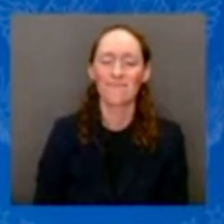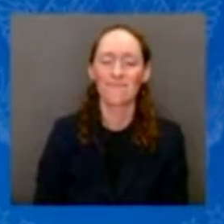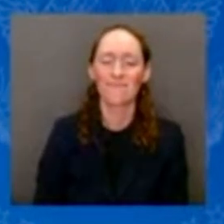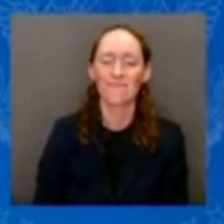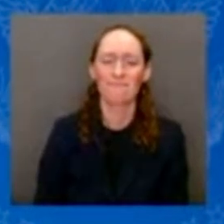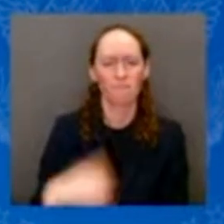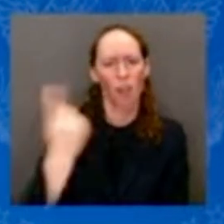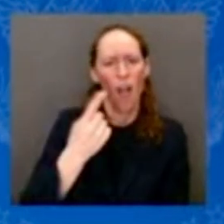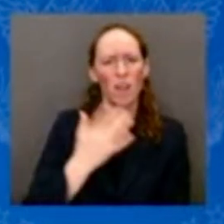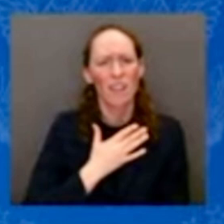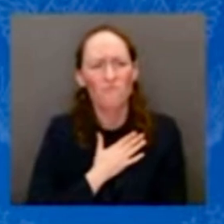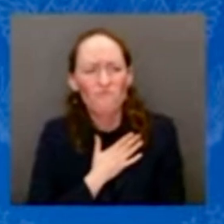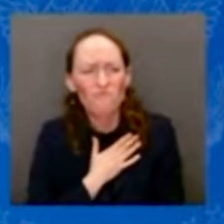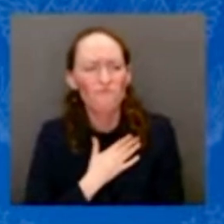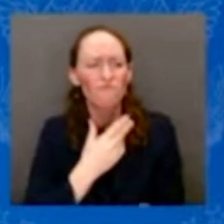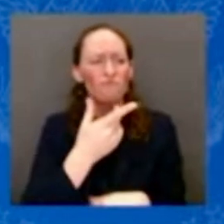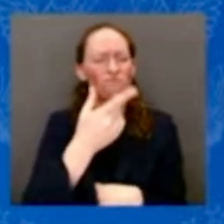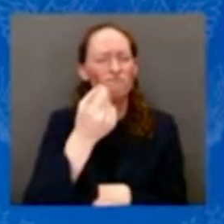Lily Lee, 63,